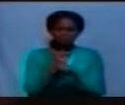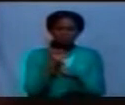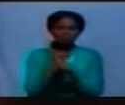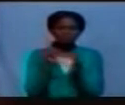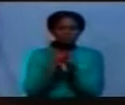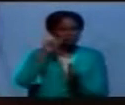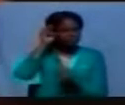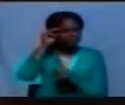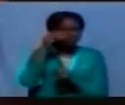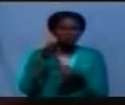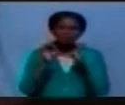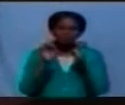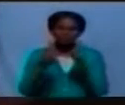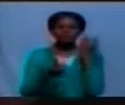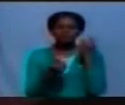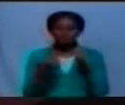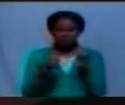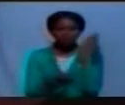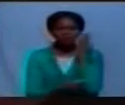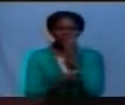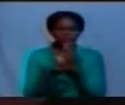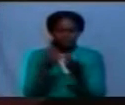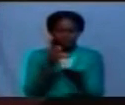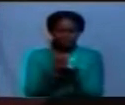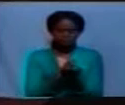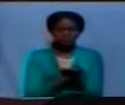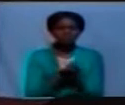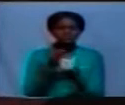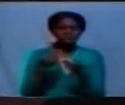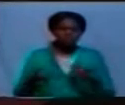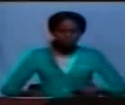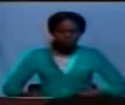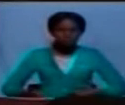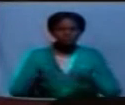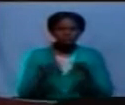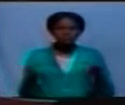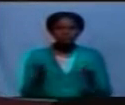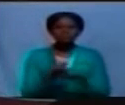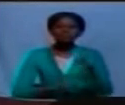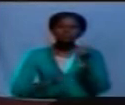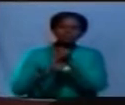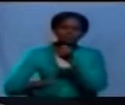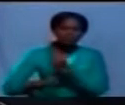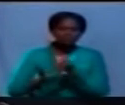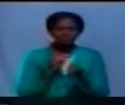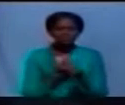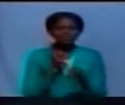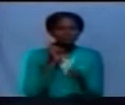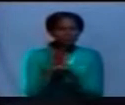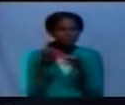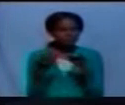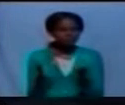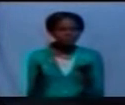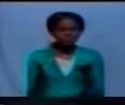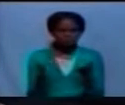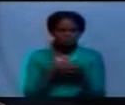Education, try to develop curricula for young children in primary schools and sponsor all those? We have already done that, I think,